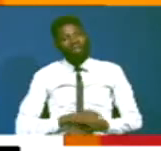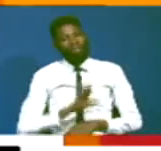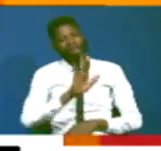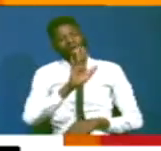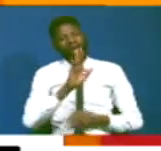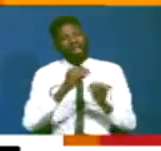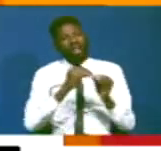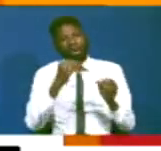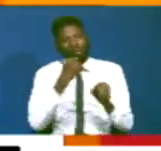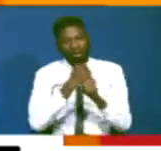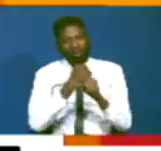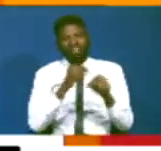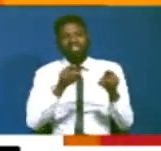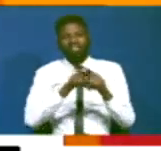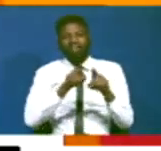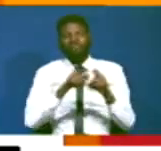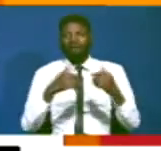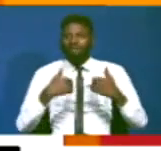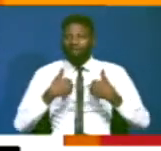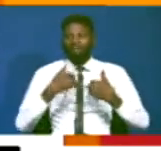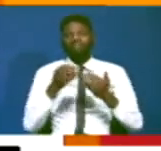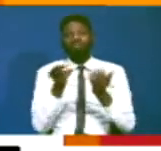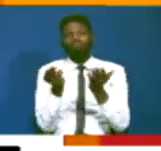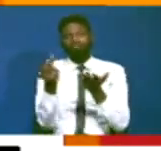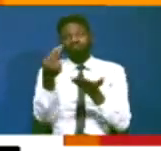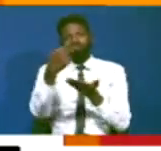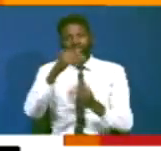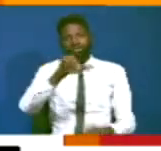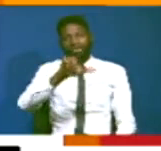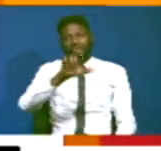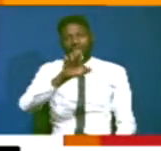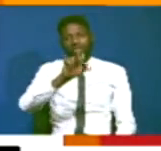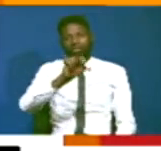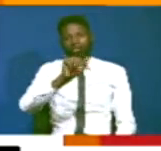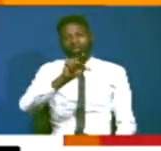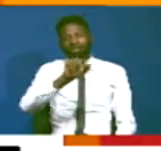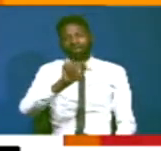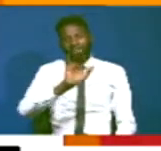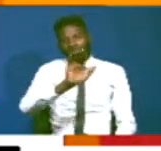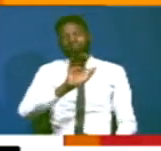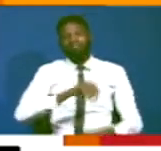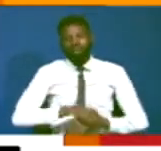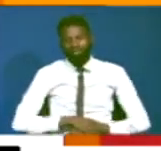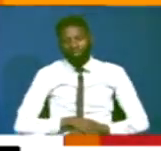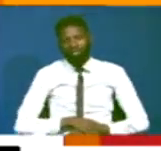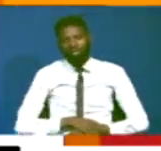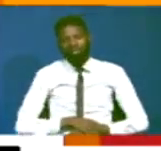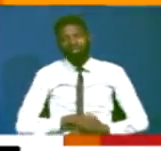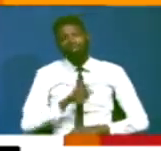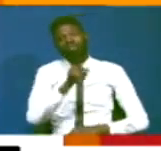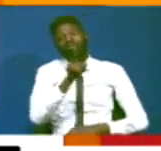Your work is a painting of Laibon Lenana. Yes. And that's on the walls of Lenana School. Yes. How are you commissioned to do